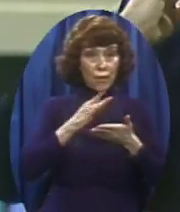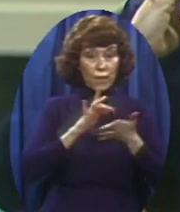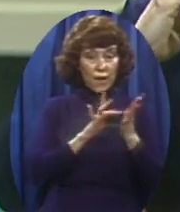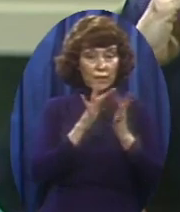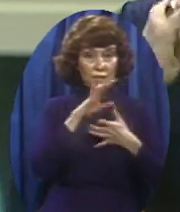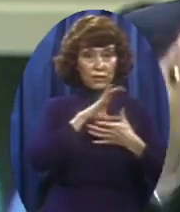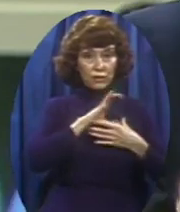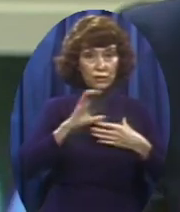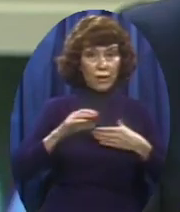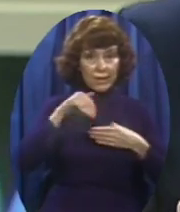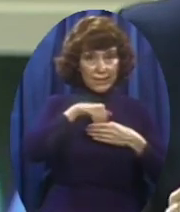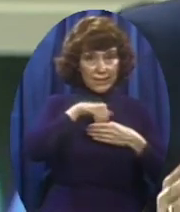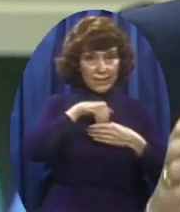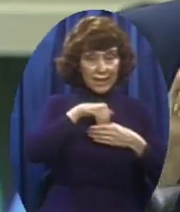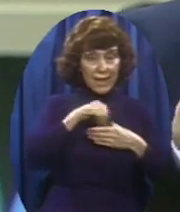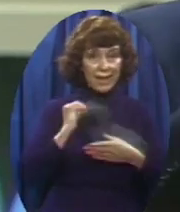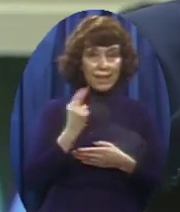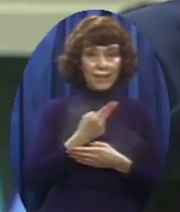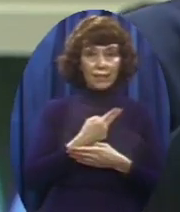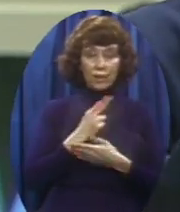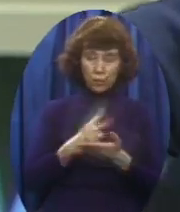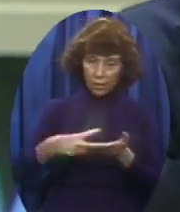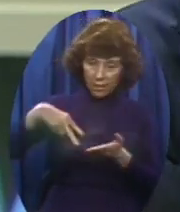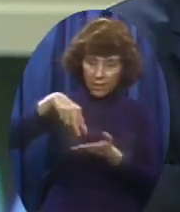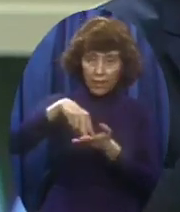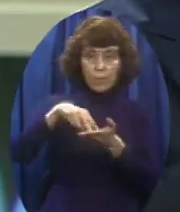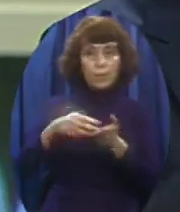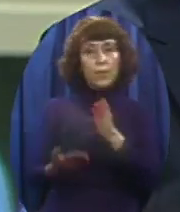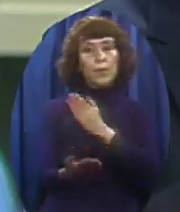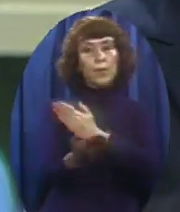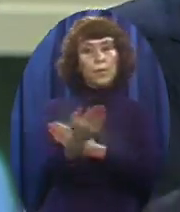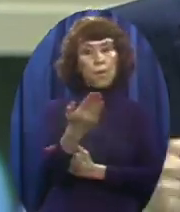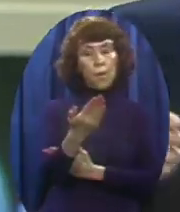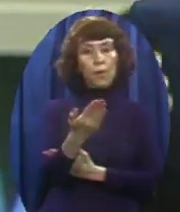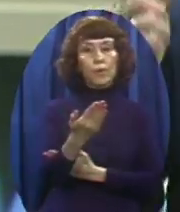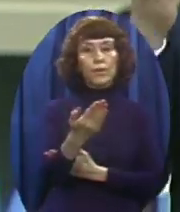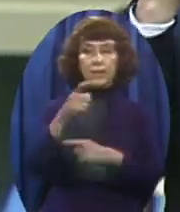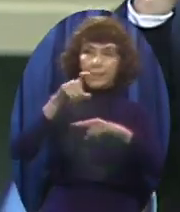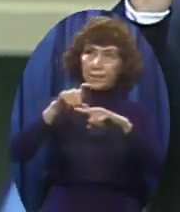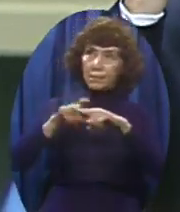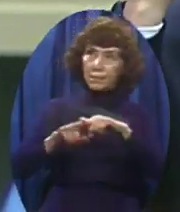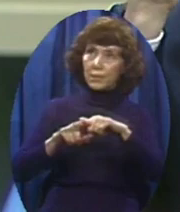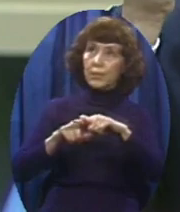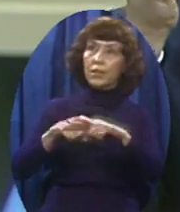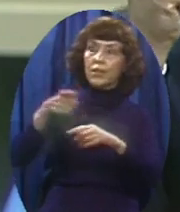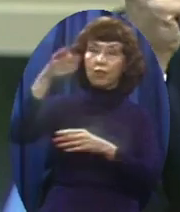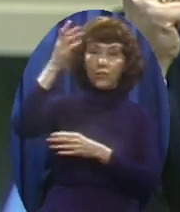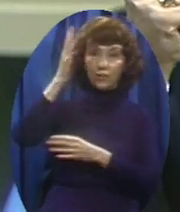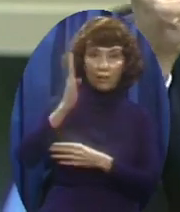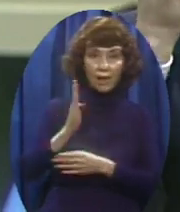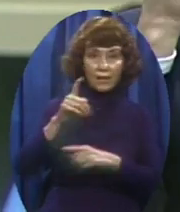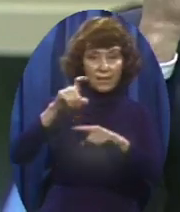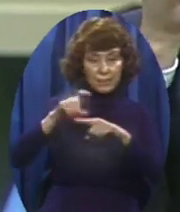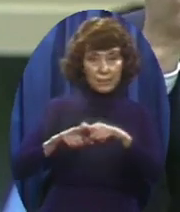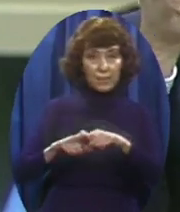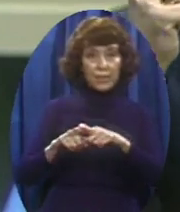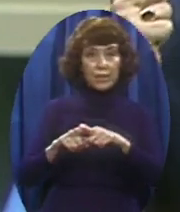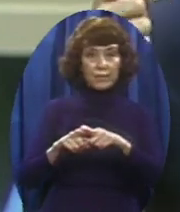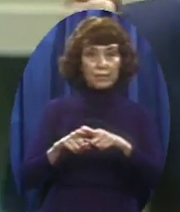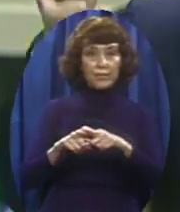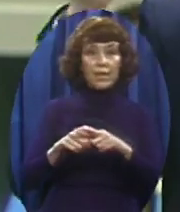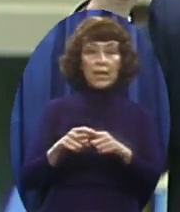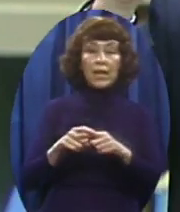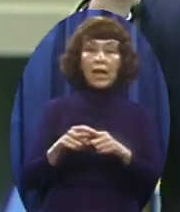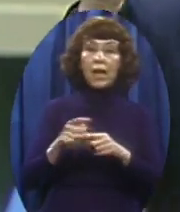word, dependent on prayer, dependent on his protection, his lordship, if our hearts are in fellowship with him, I think we